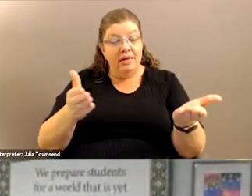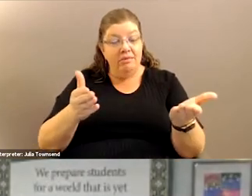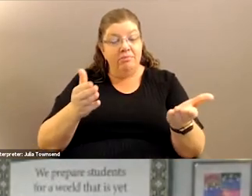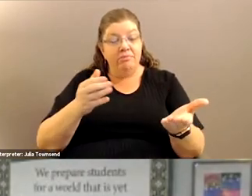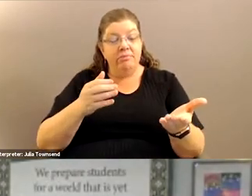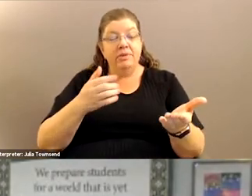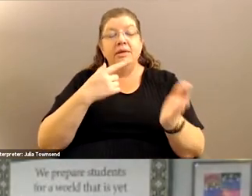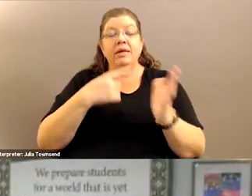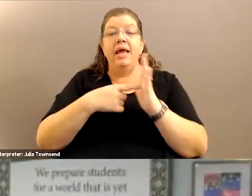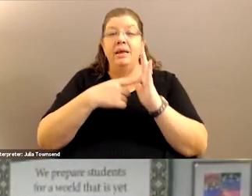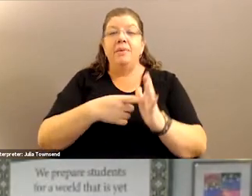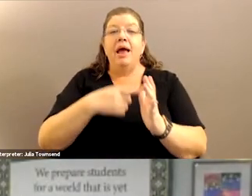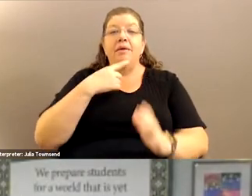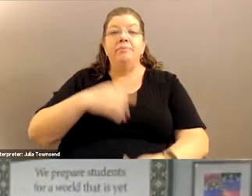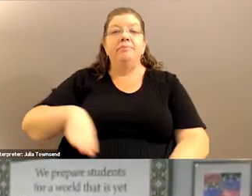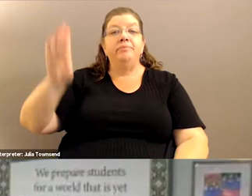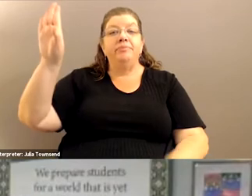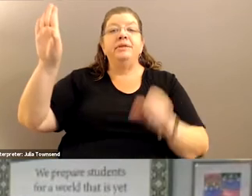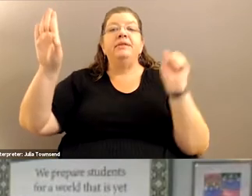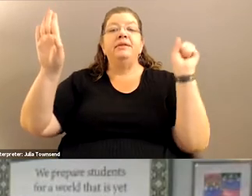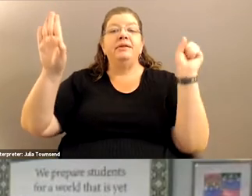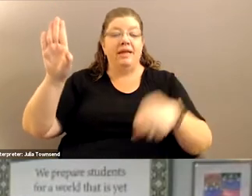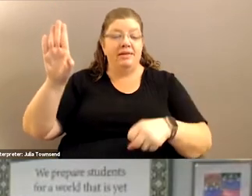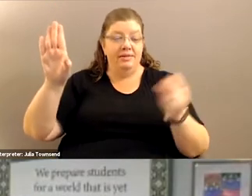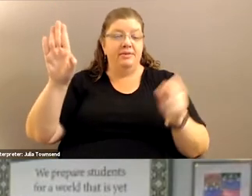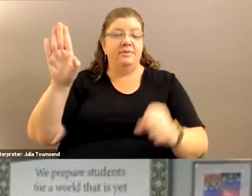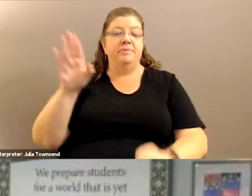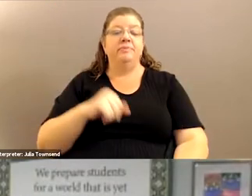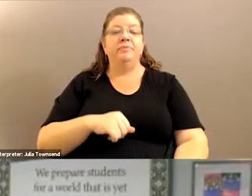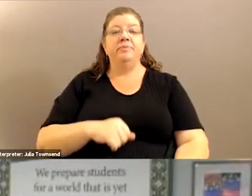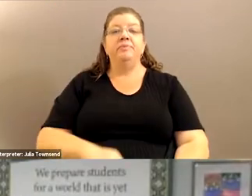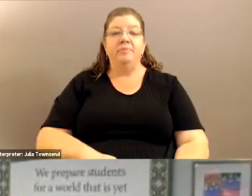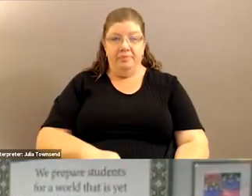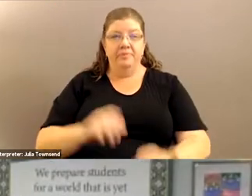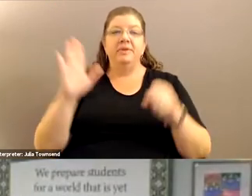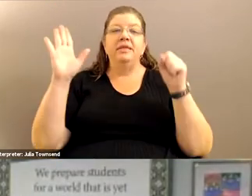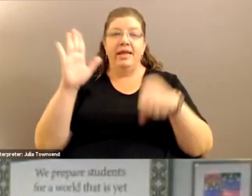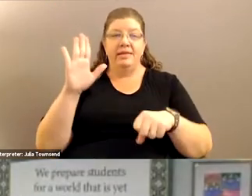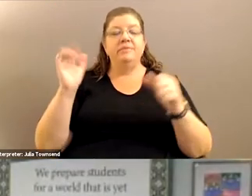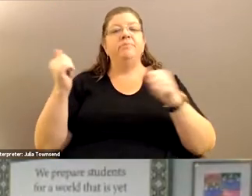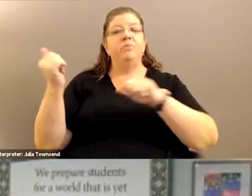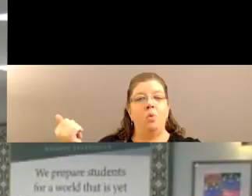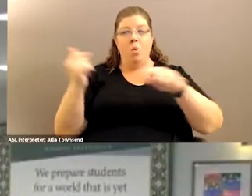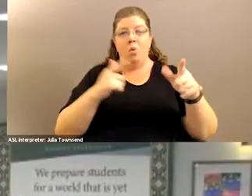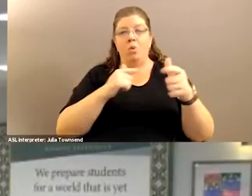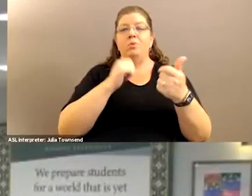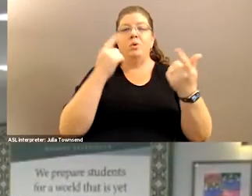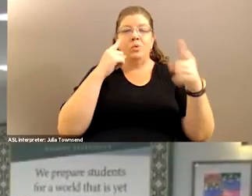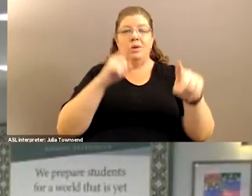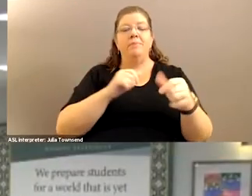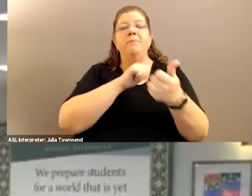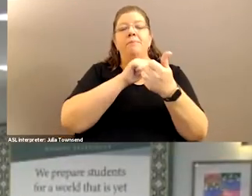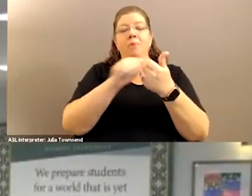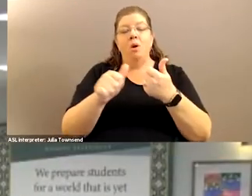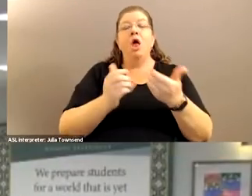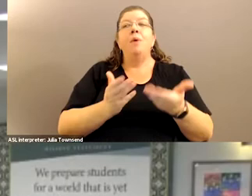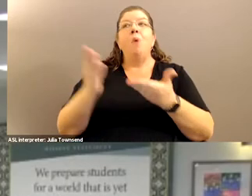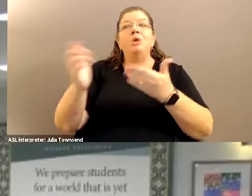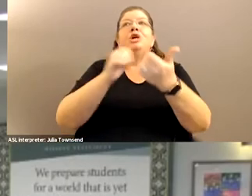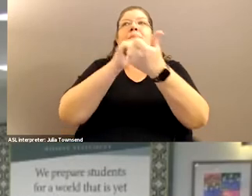please raise your hand and and say aye aye aye perfect the motion passes